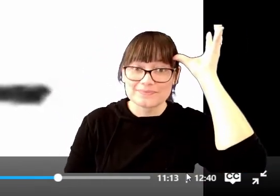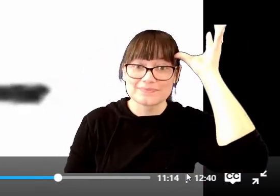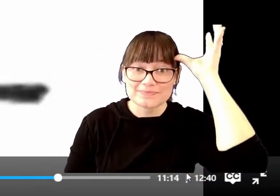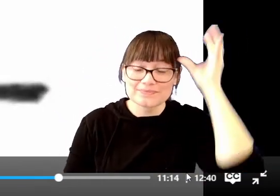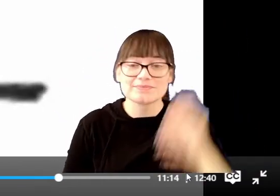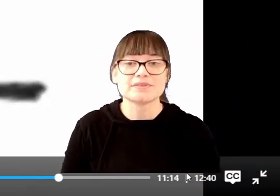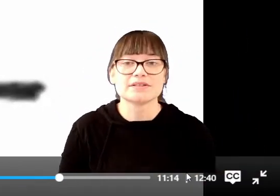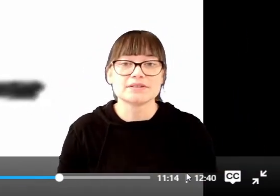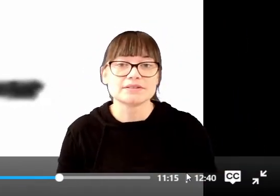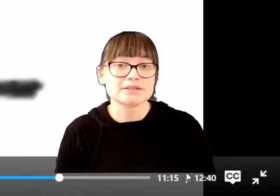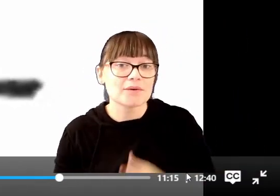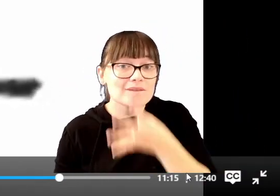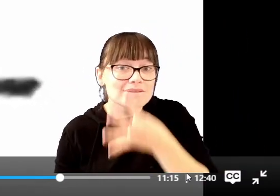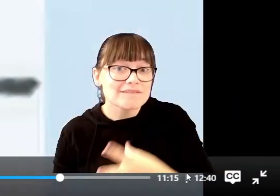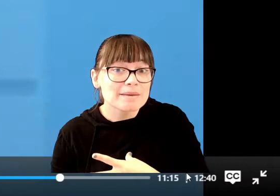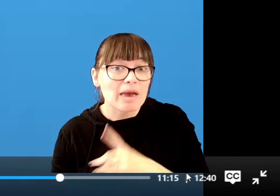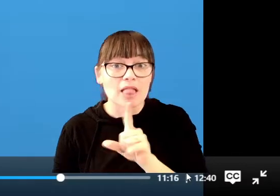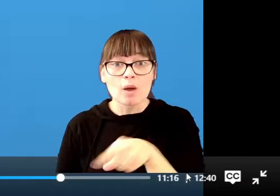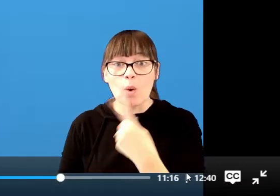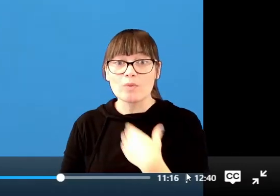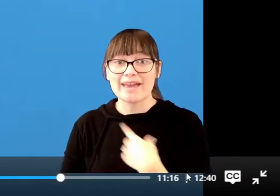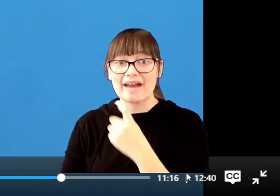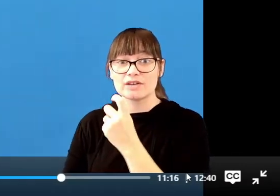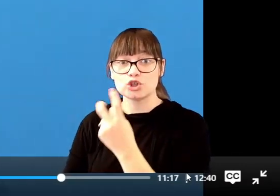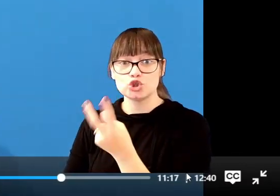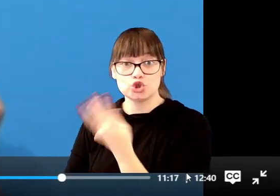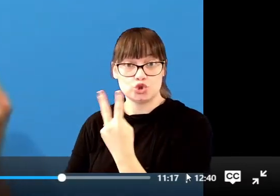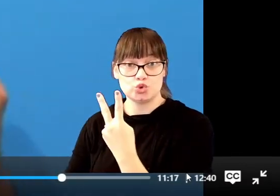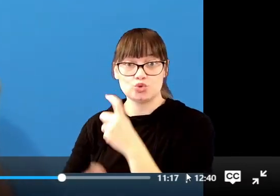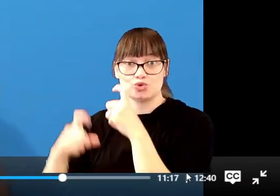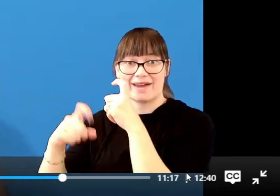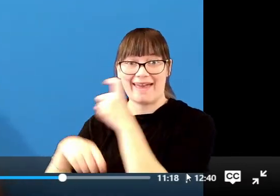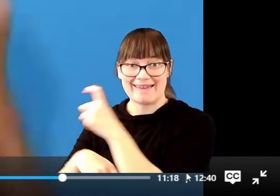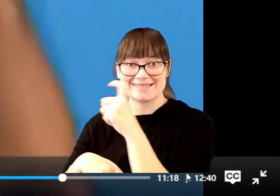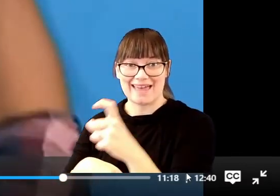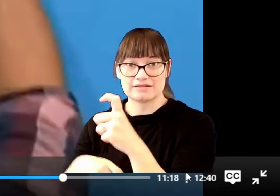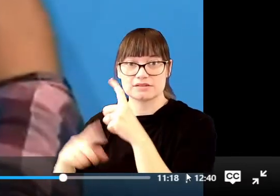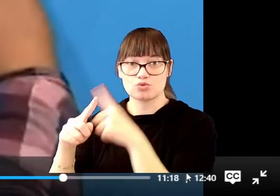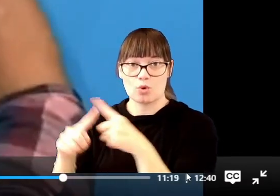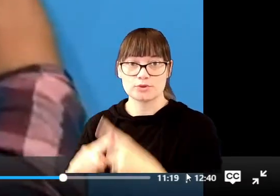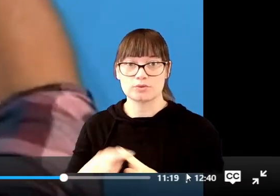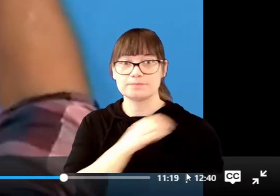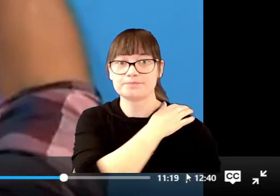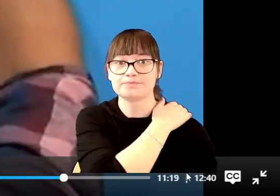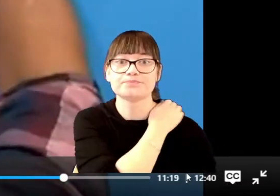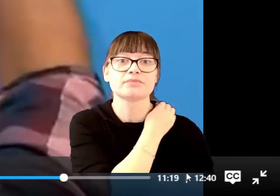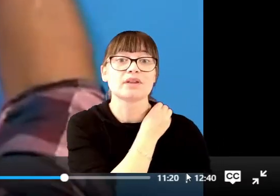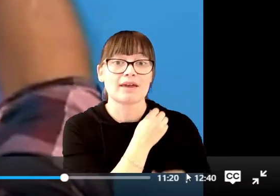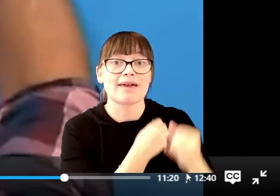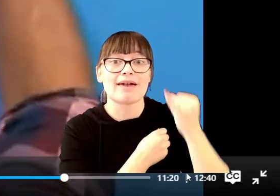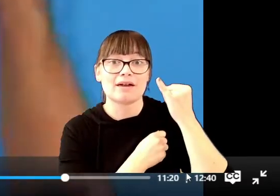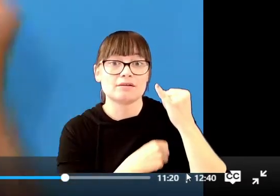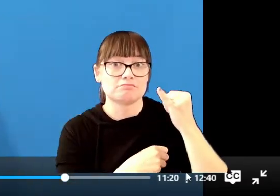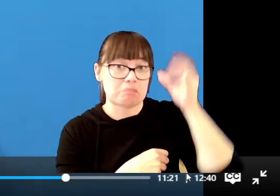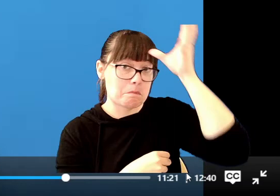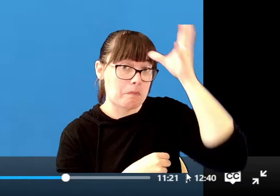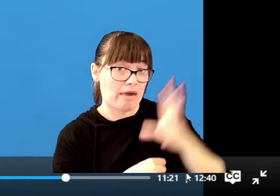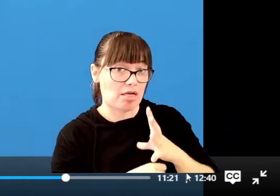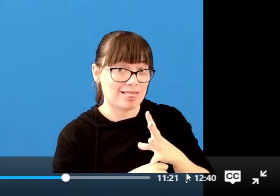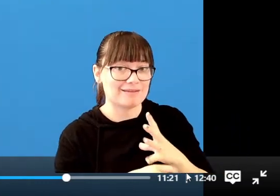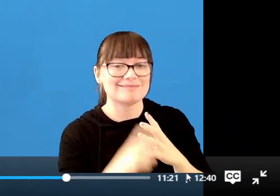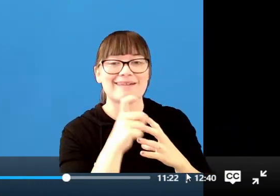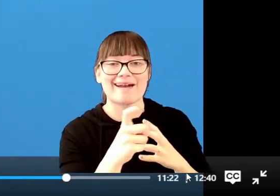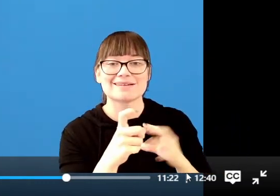females only have those 2 X chromosomes. That's all they can give. Males have an X and a Y.